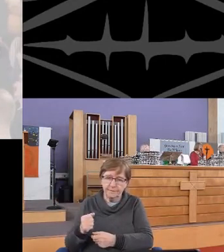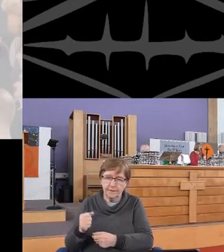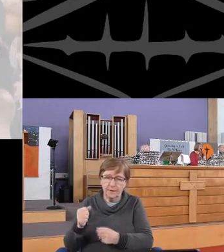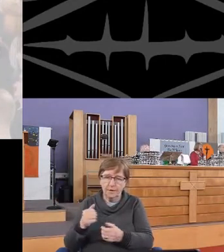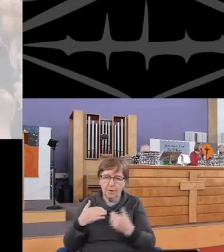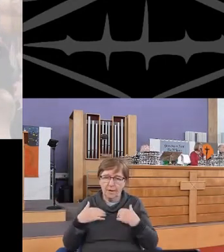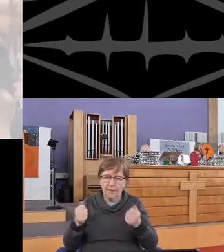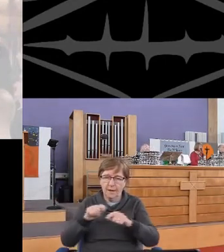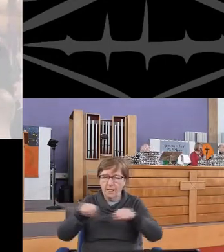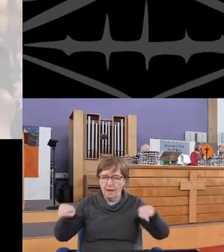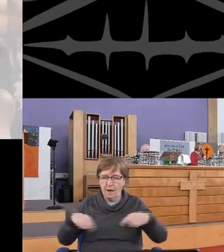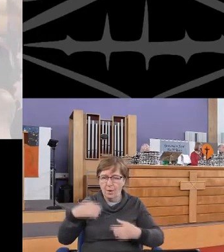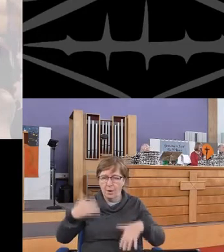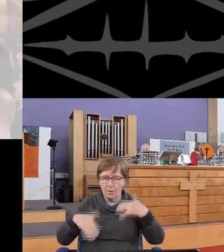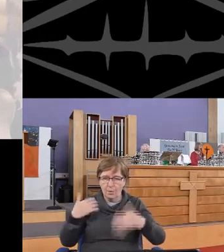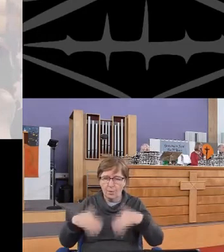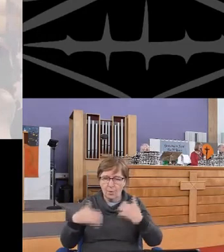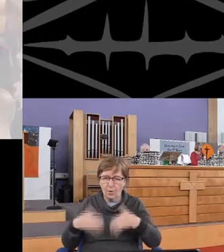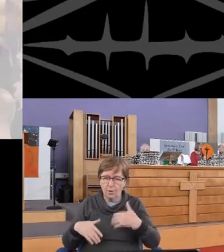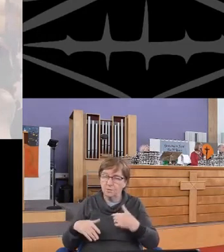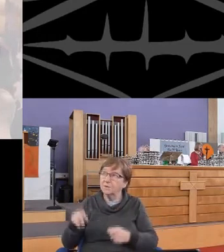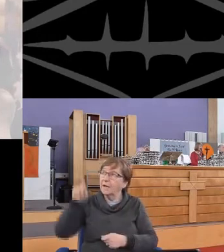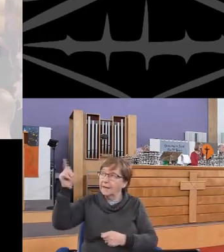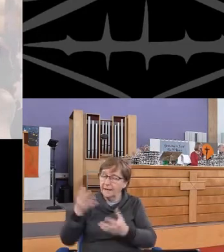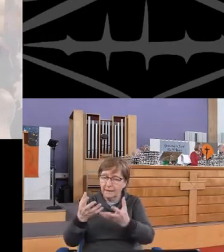laid. To heal our wounds he drew our pain.